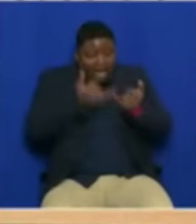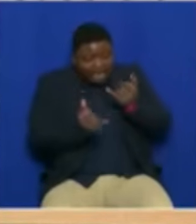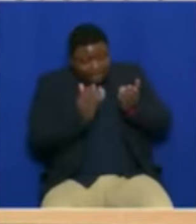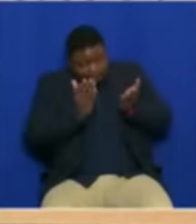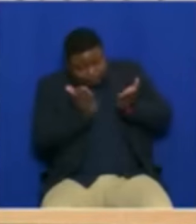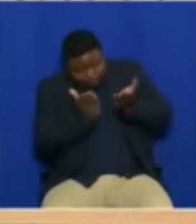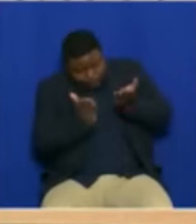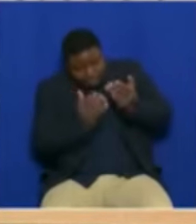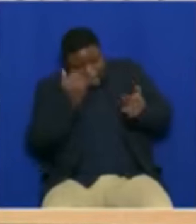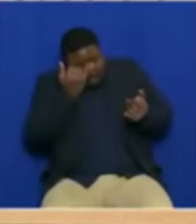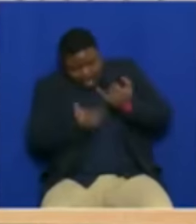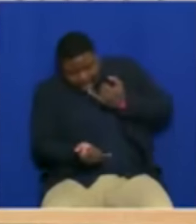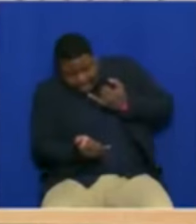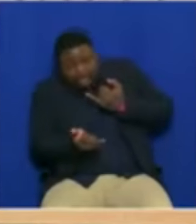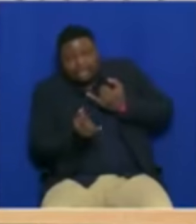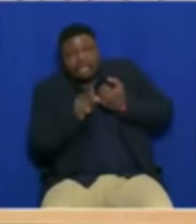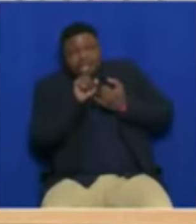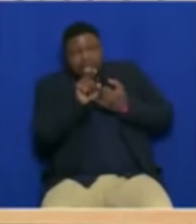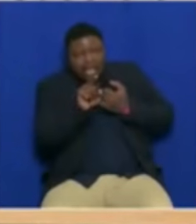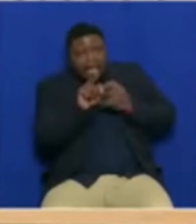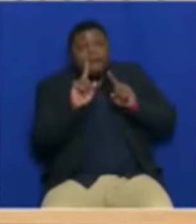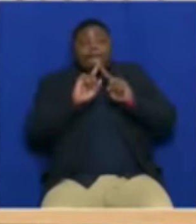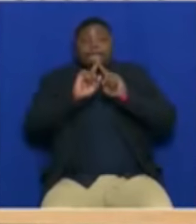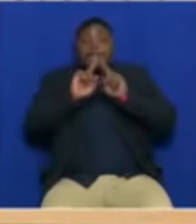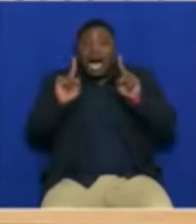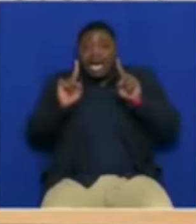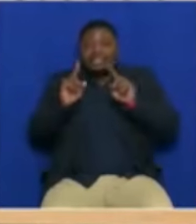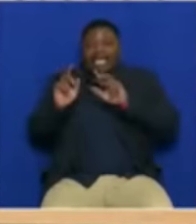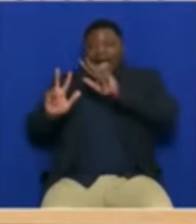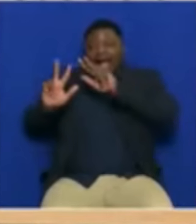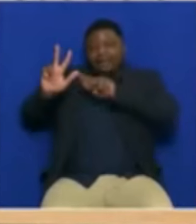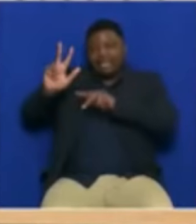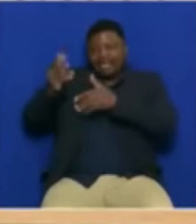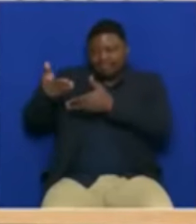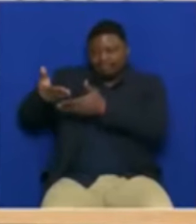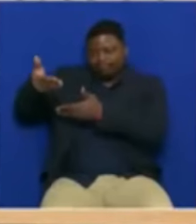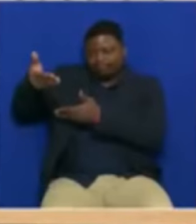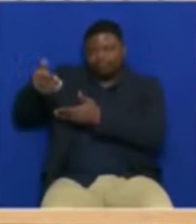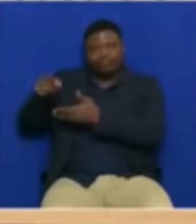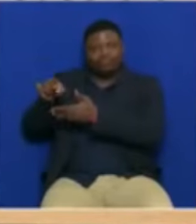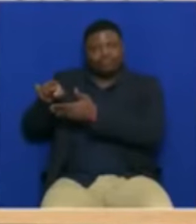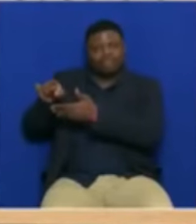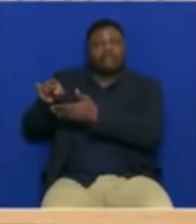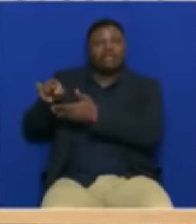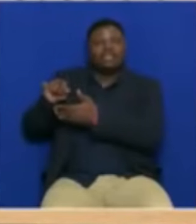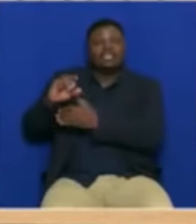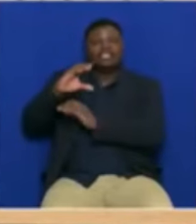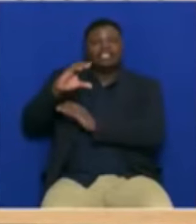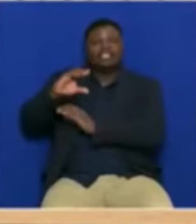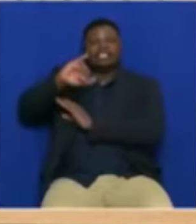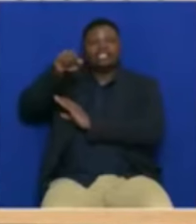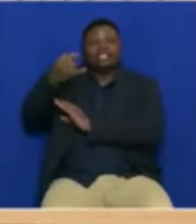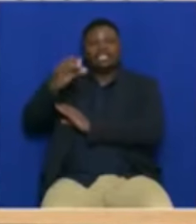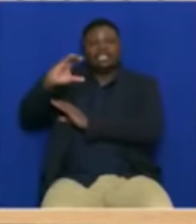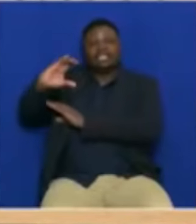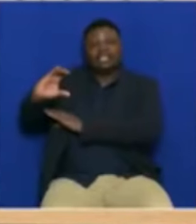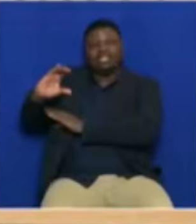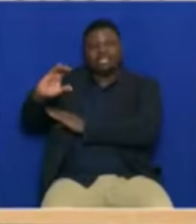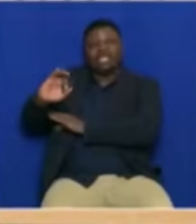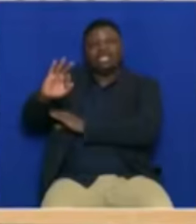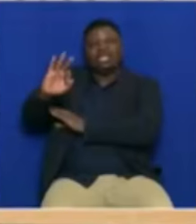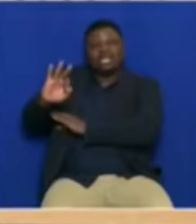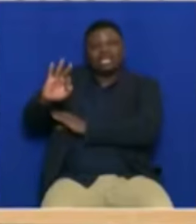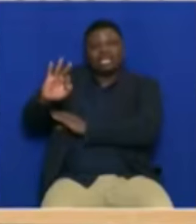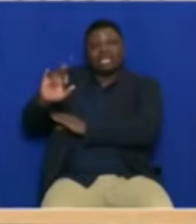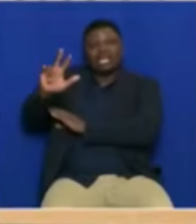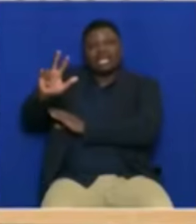that step is reflected in the affidavit we have just introduced, CJC 383, that's how we've marked it for ourselves, then please refer us